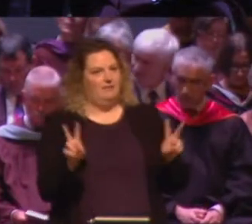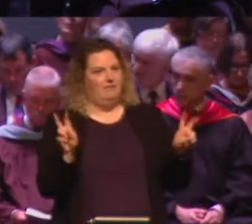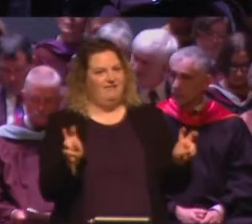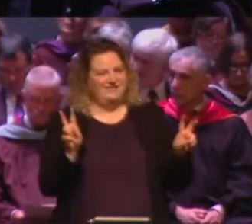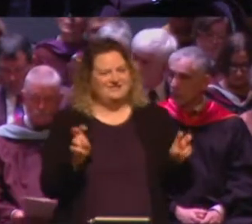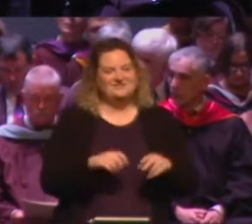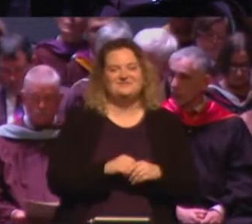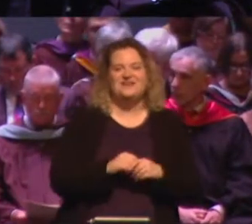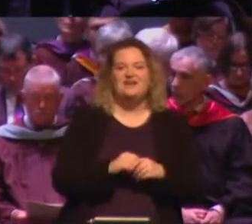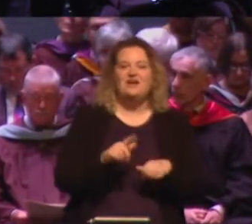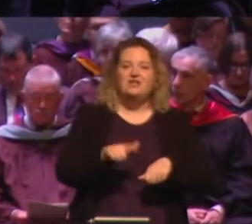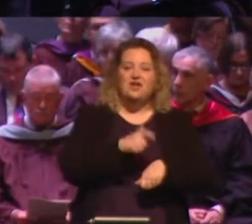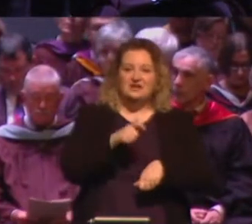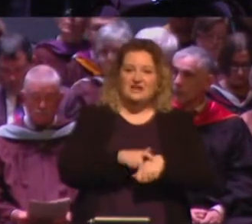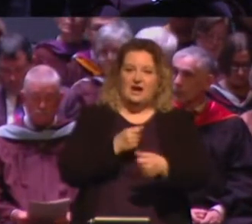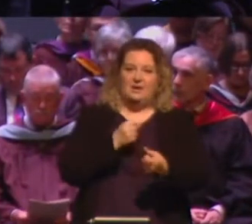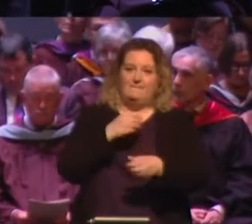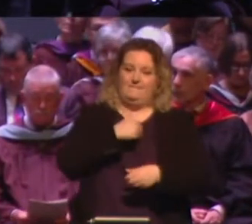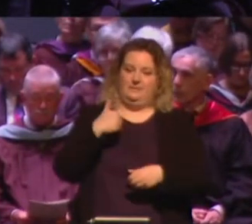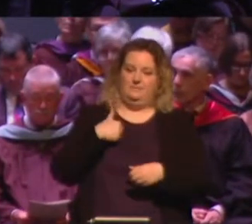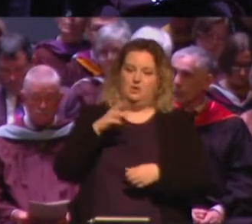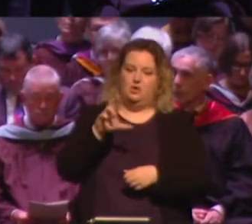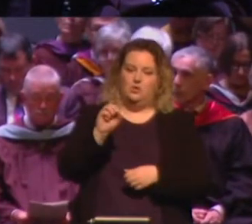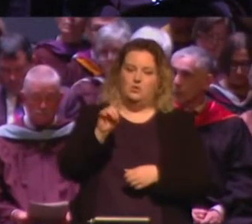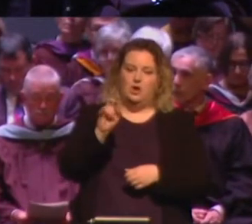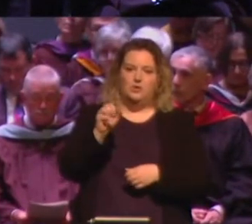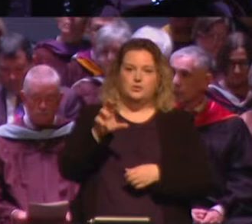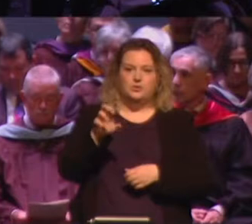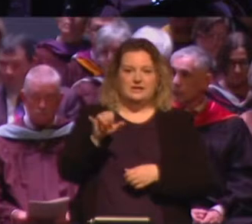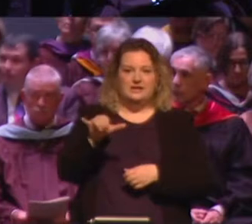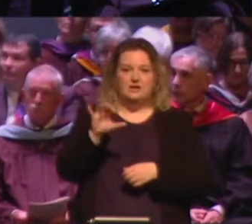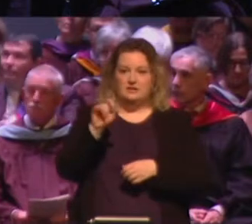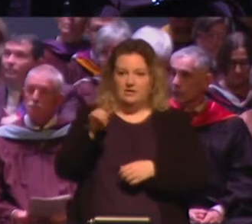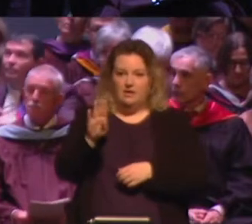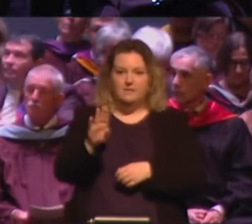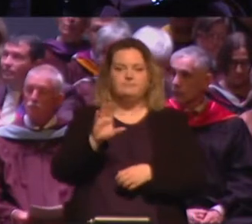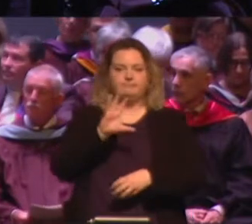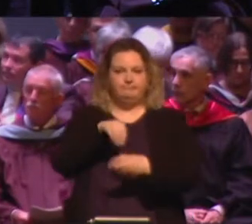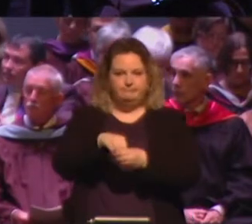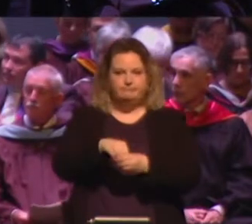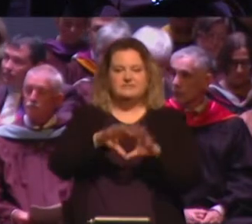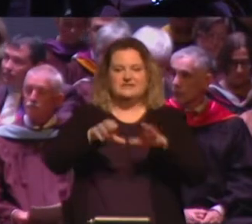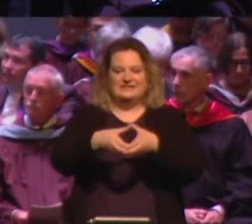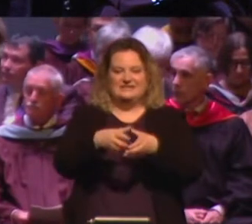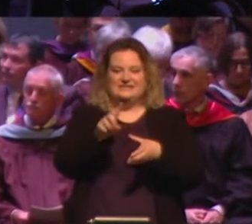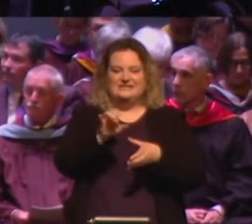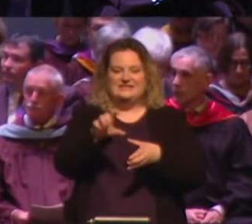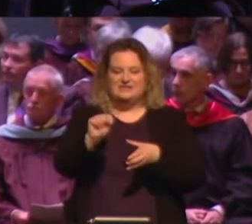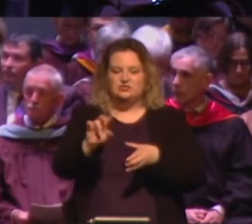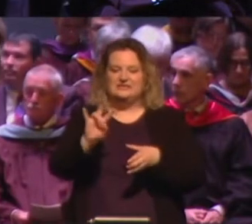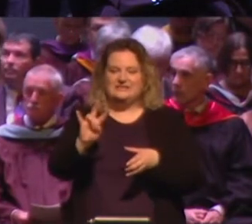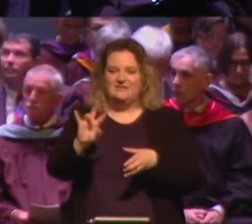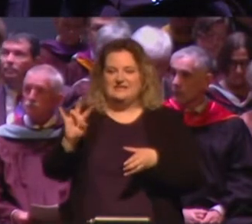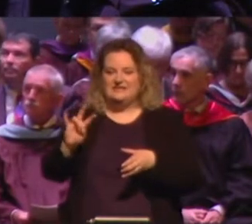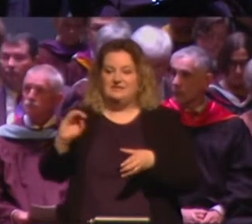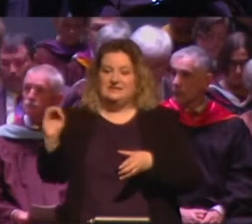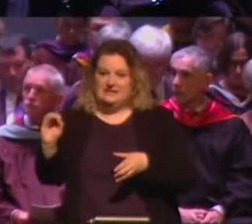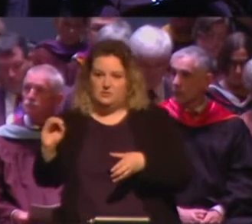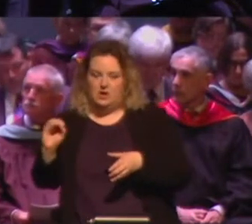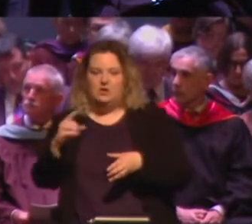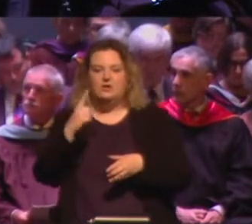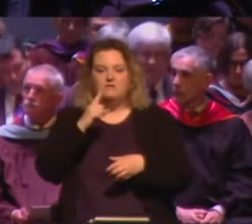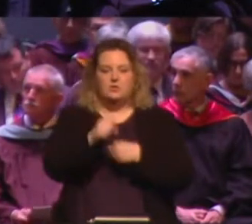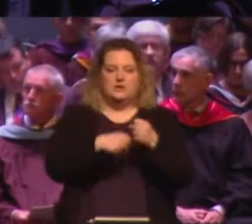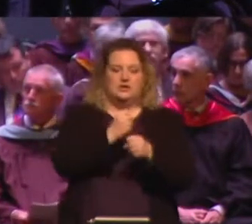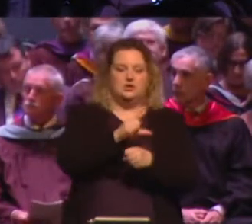A longtime Rotarian, Dr. Williamson served as District Governor of Rotary District 7770 from